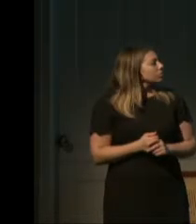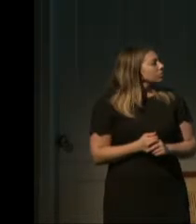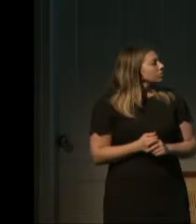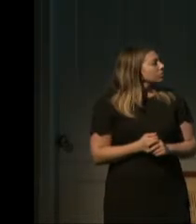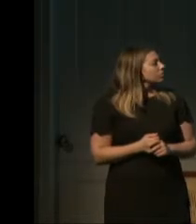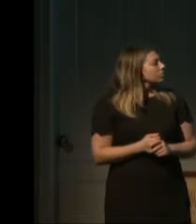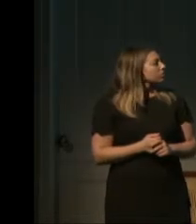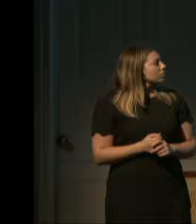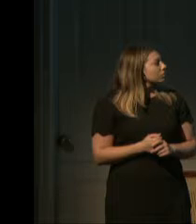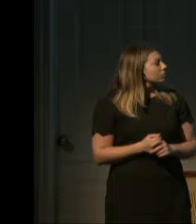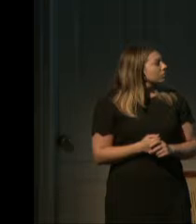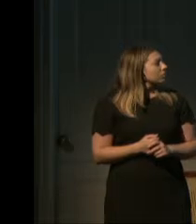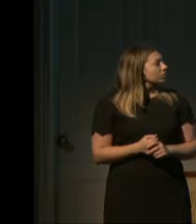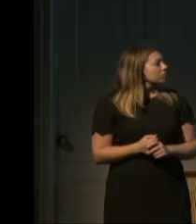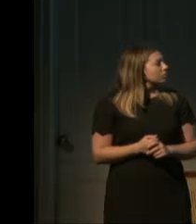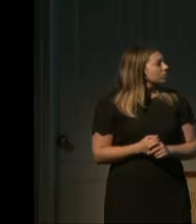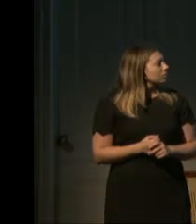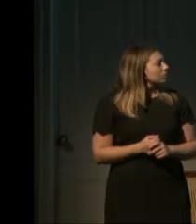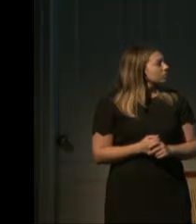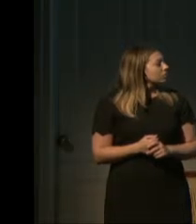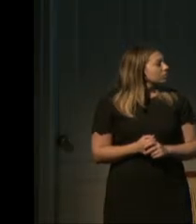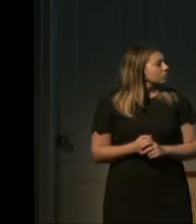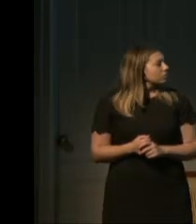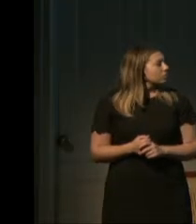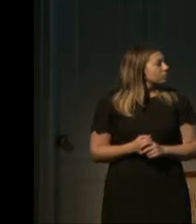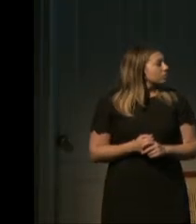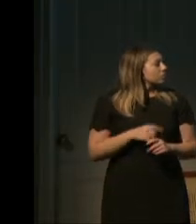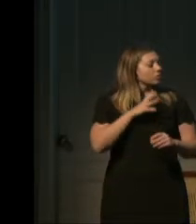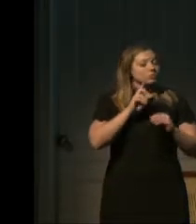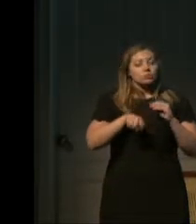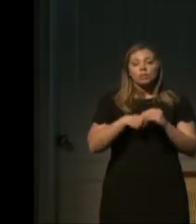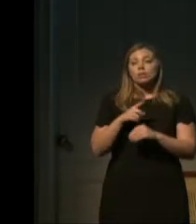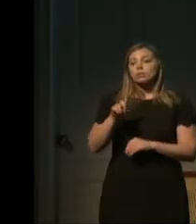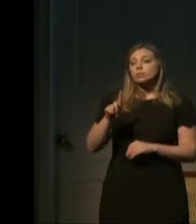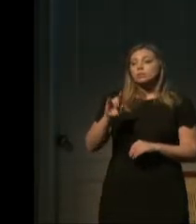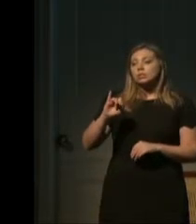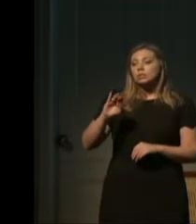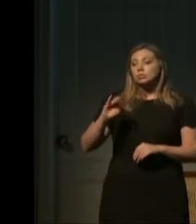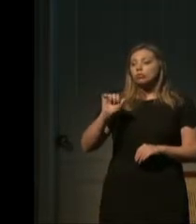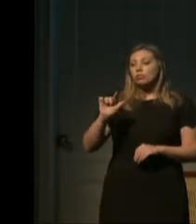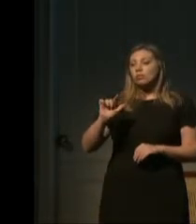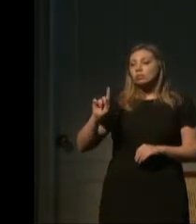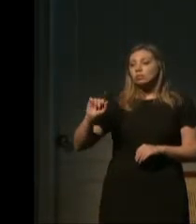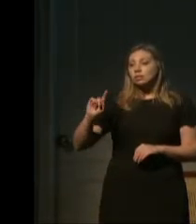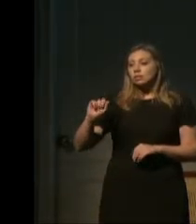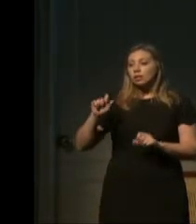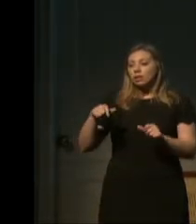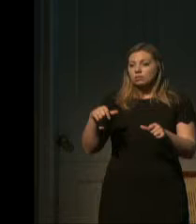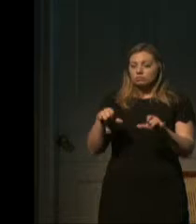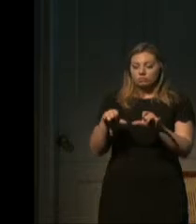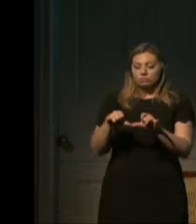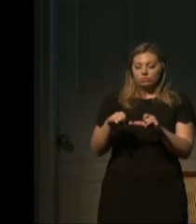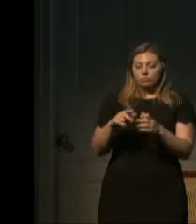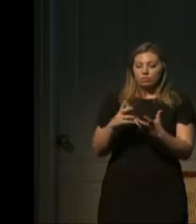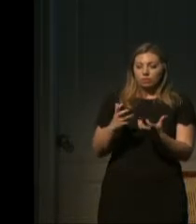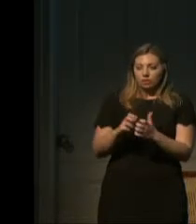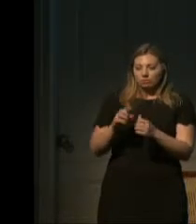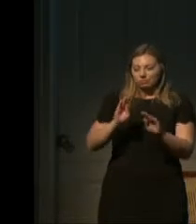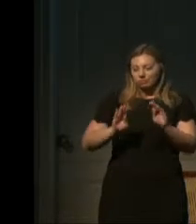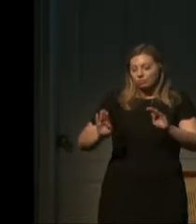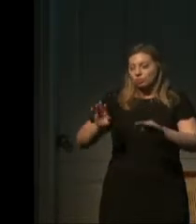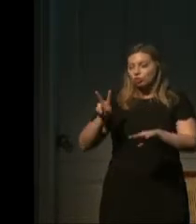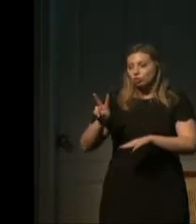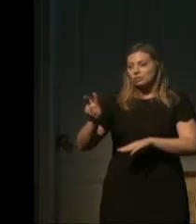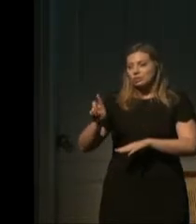So we talked about how dimensional data can be mapped into two-dimensional space. This